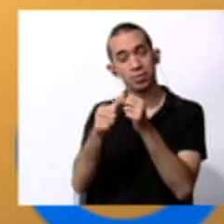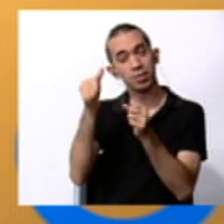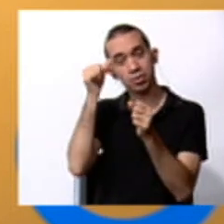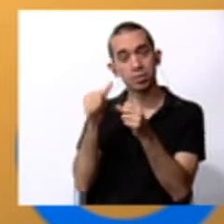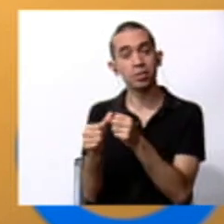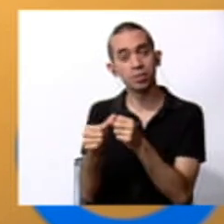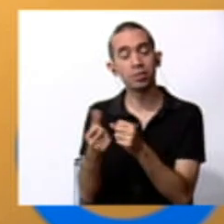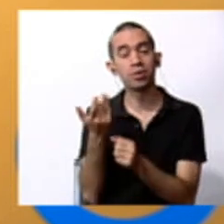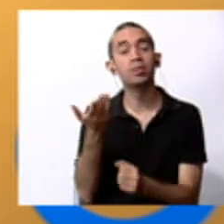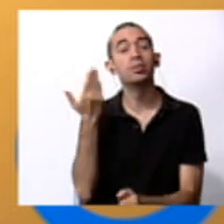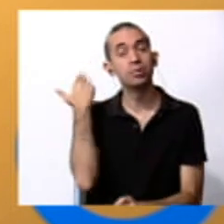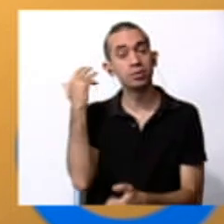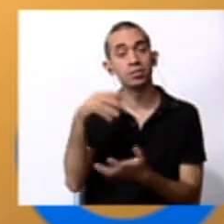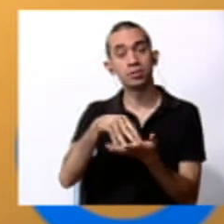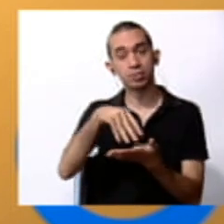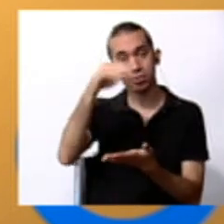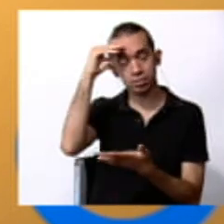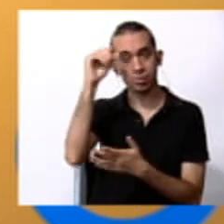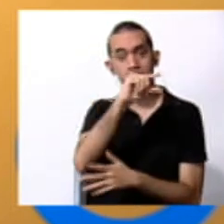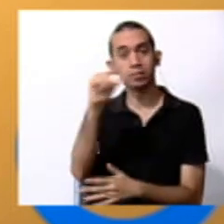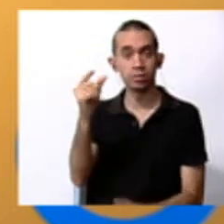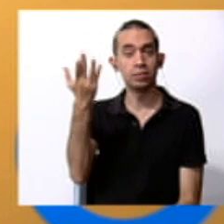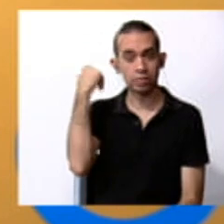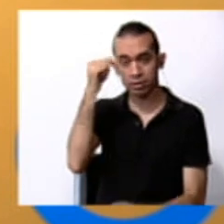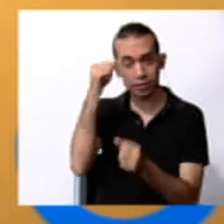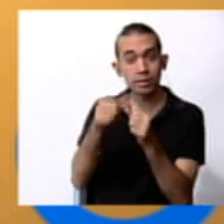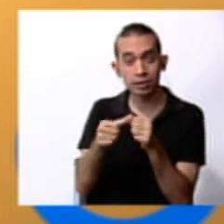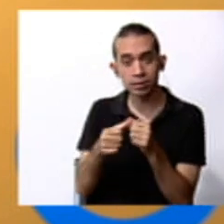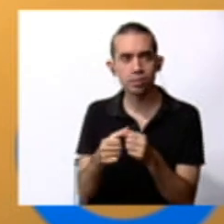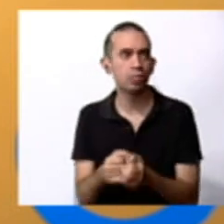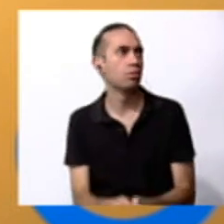we learned last week? Yes?